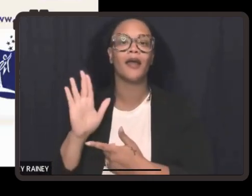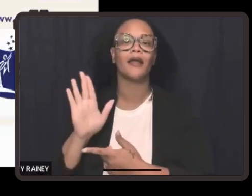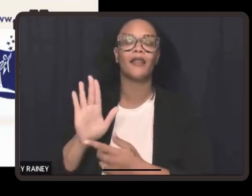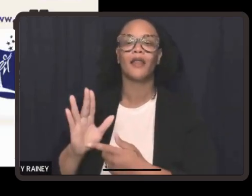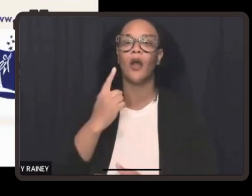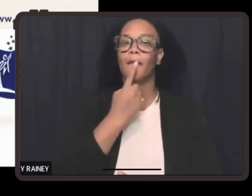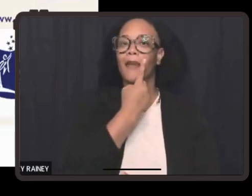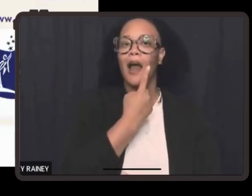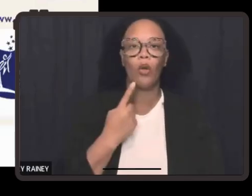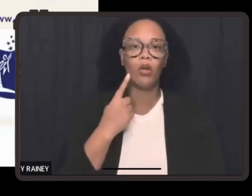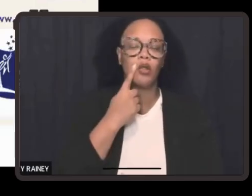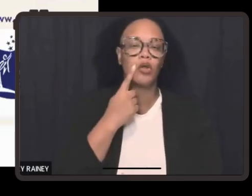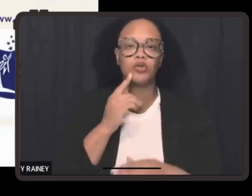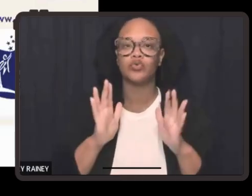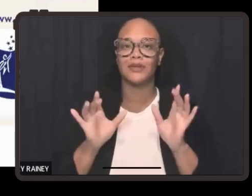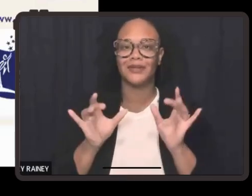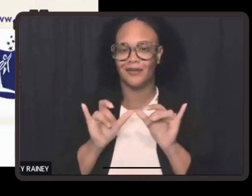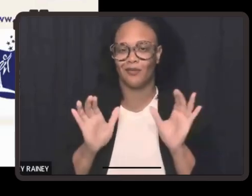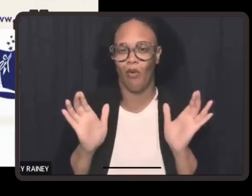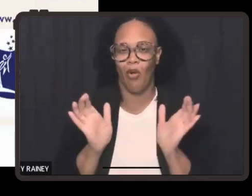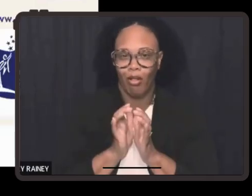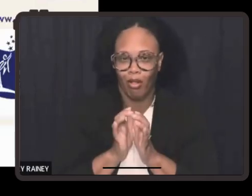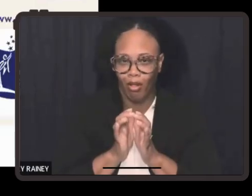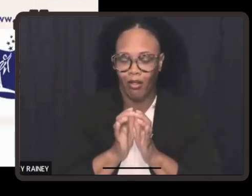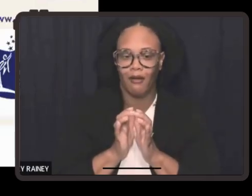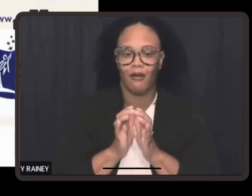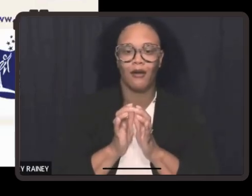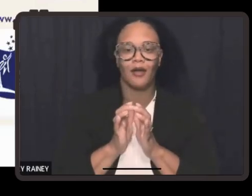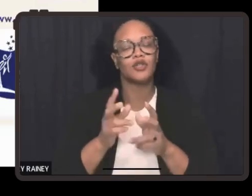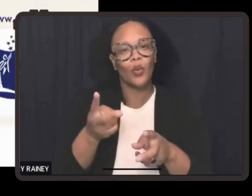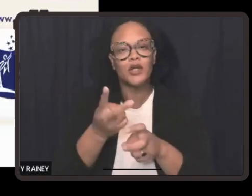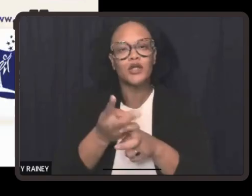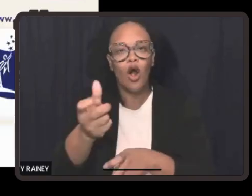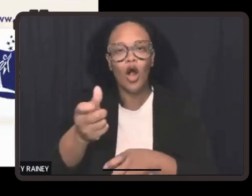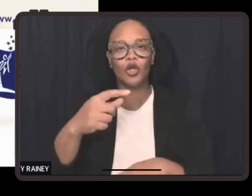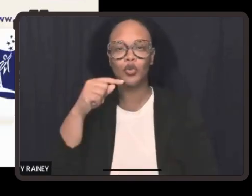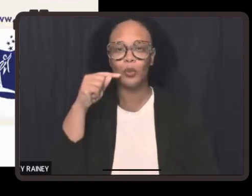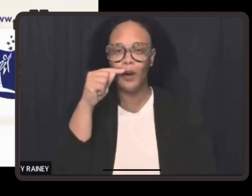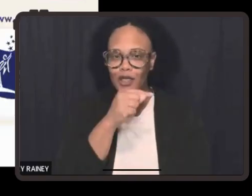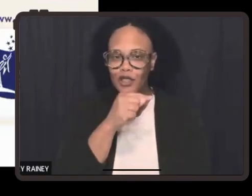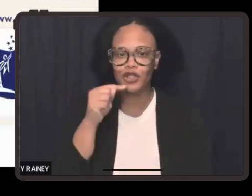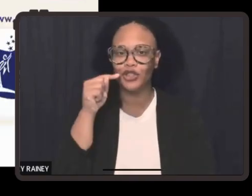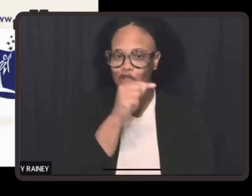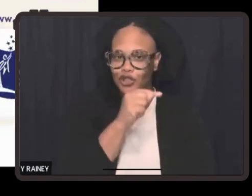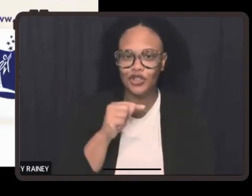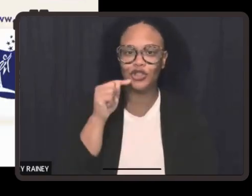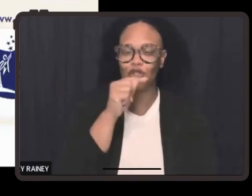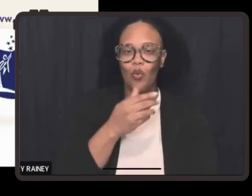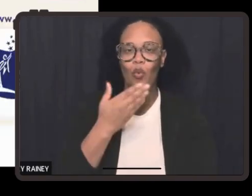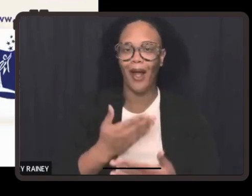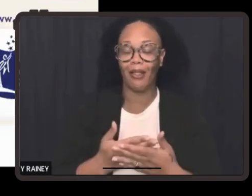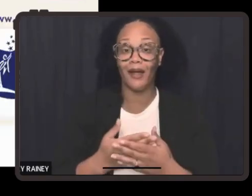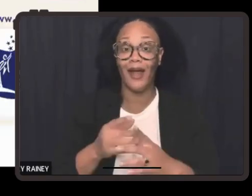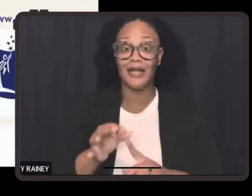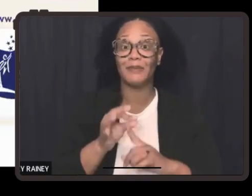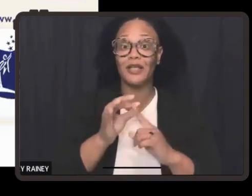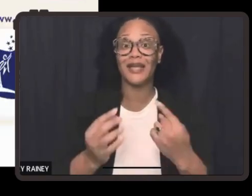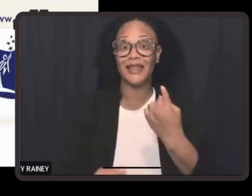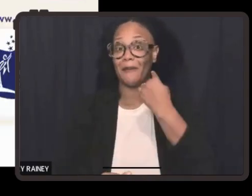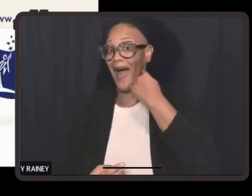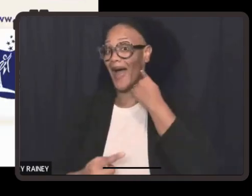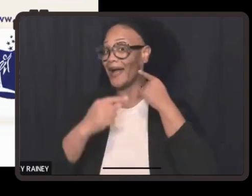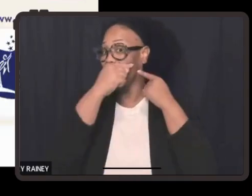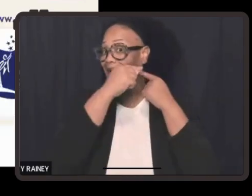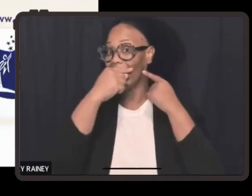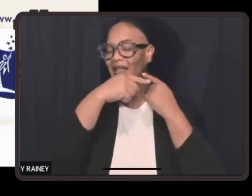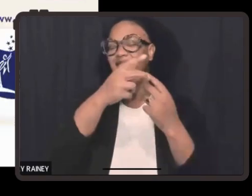small, making it harder to brush their teeth, especially in the back, probably.